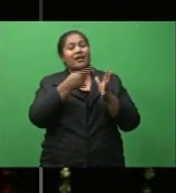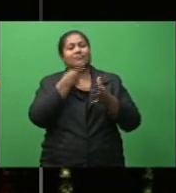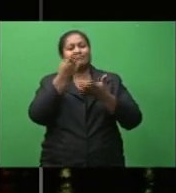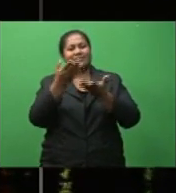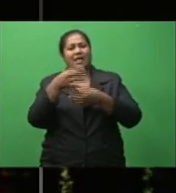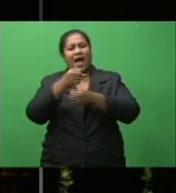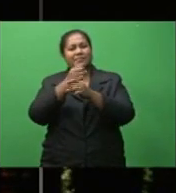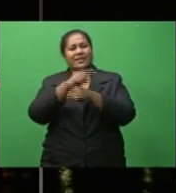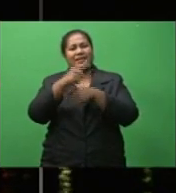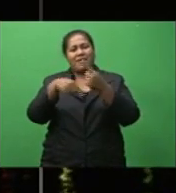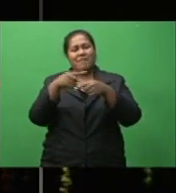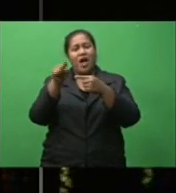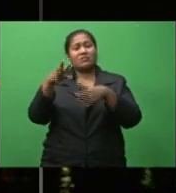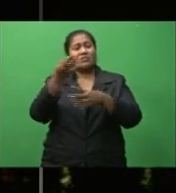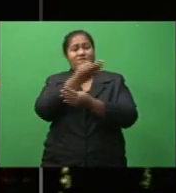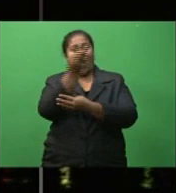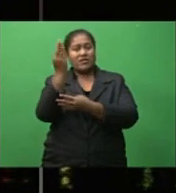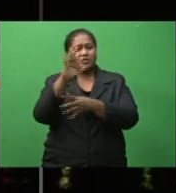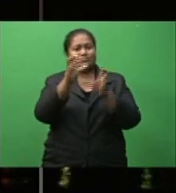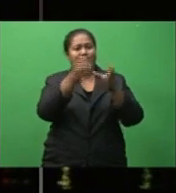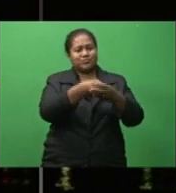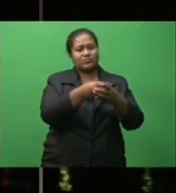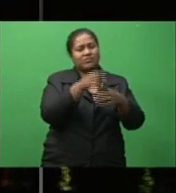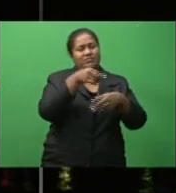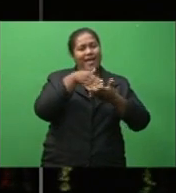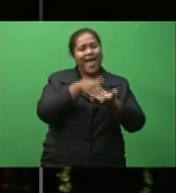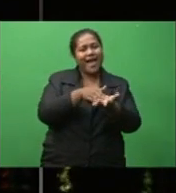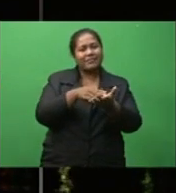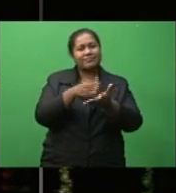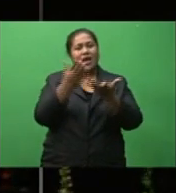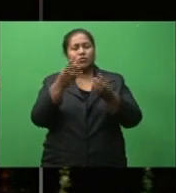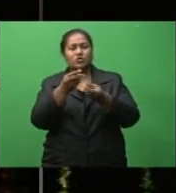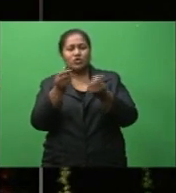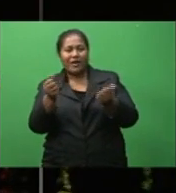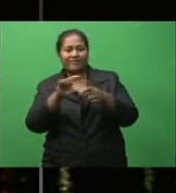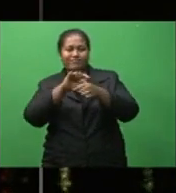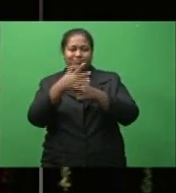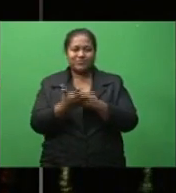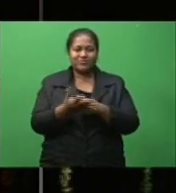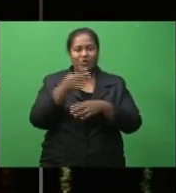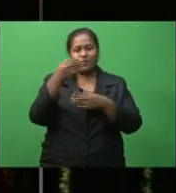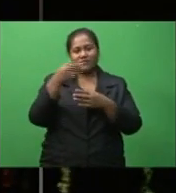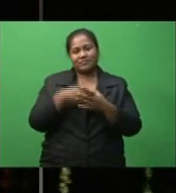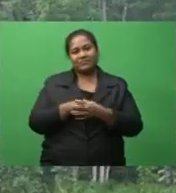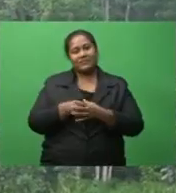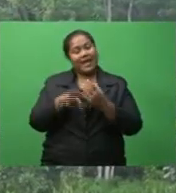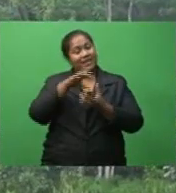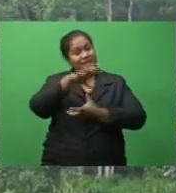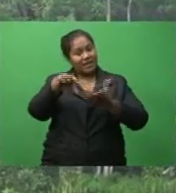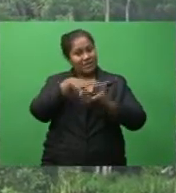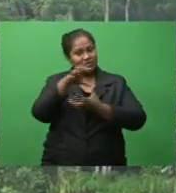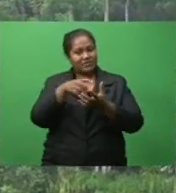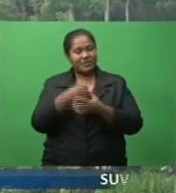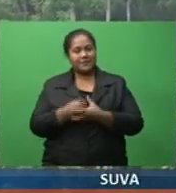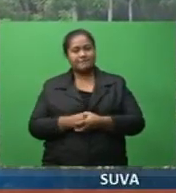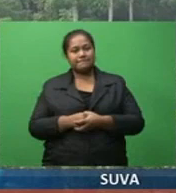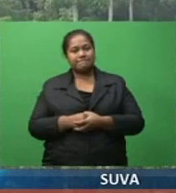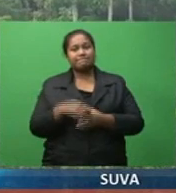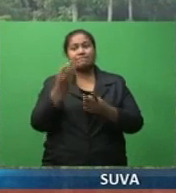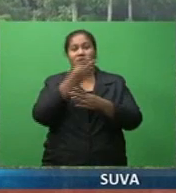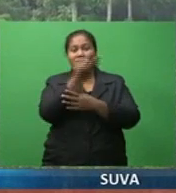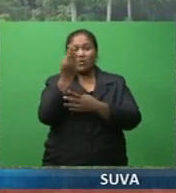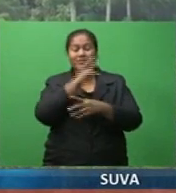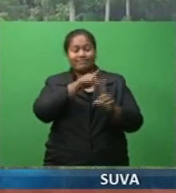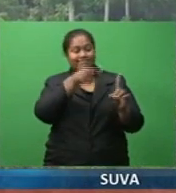in the forestry sector to help address the impacts of COVID-19 and natural disasters. The Forestry